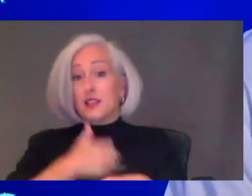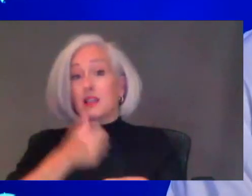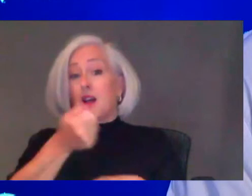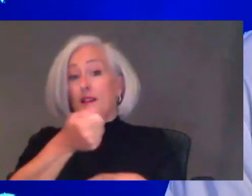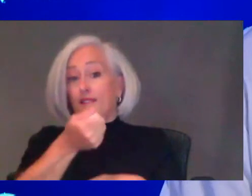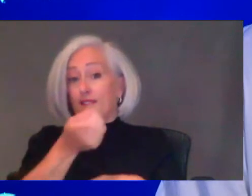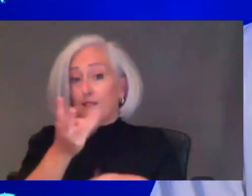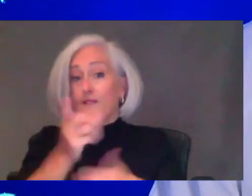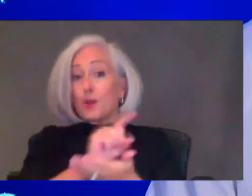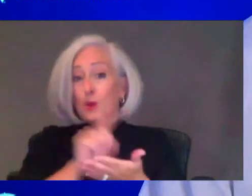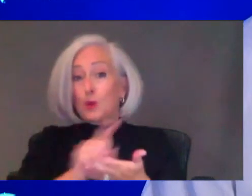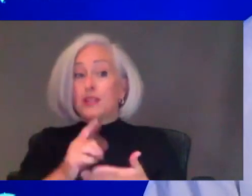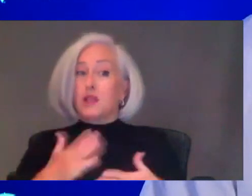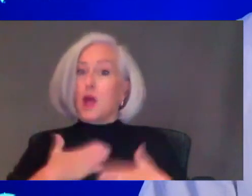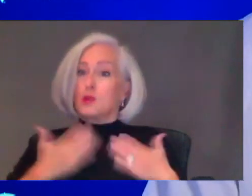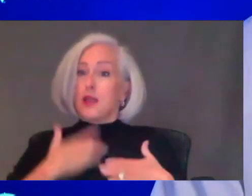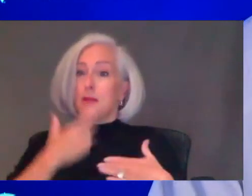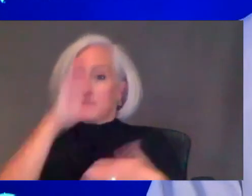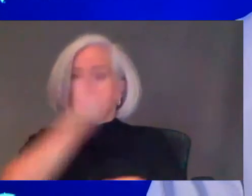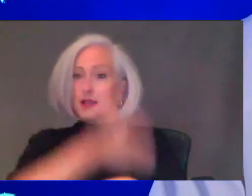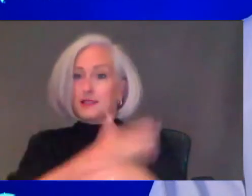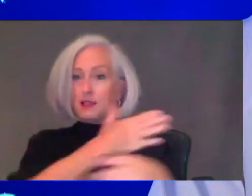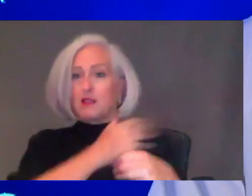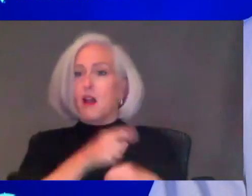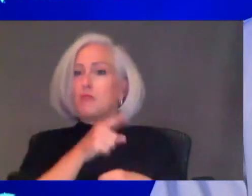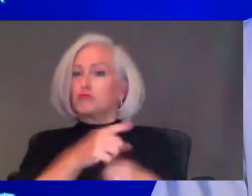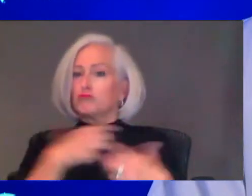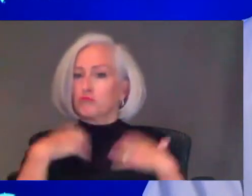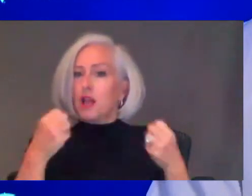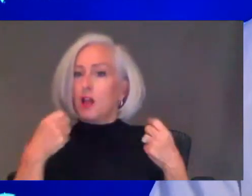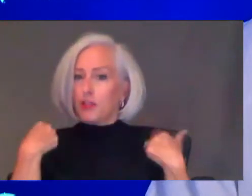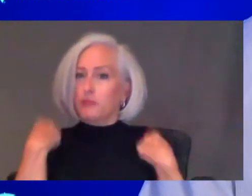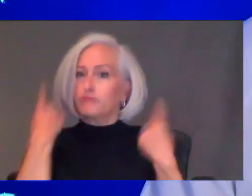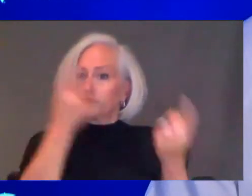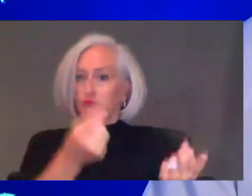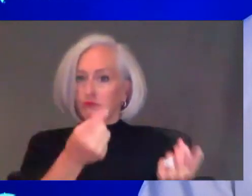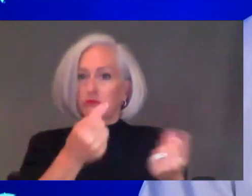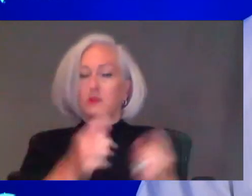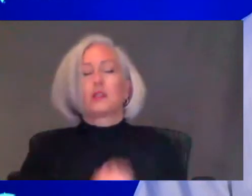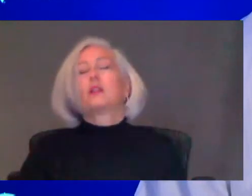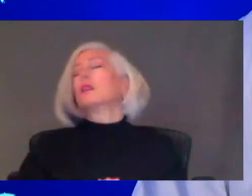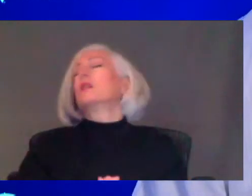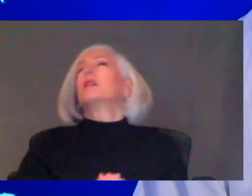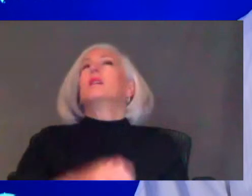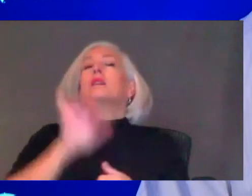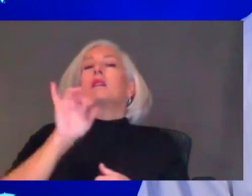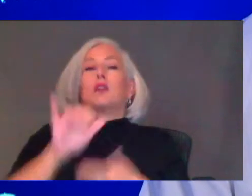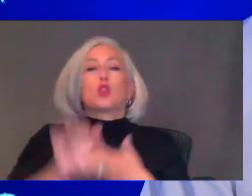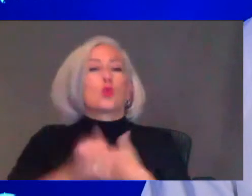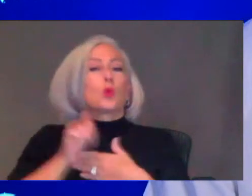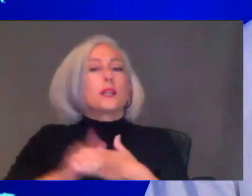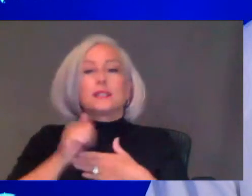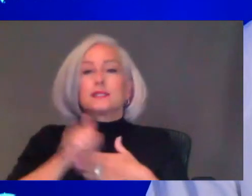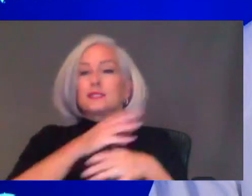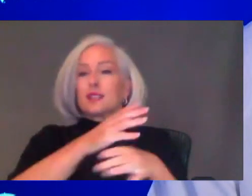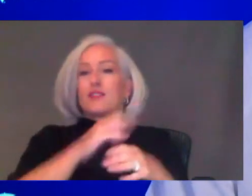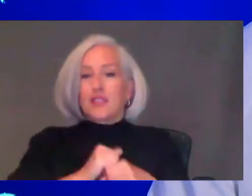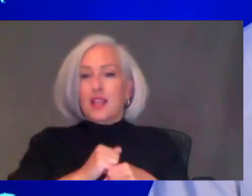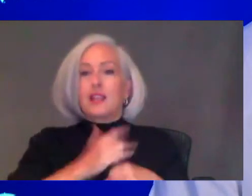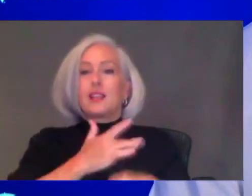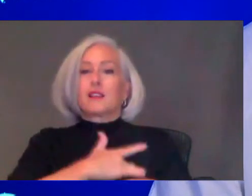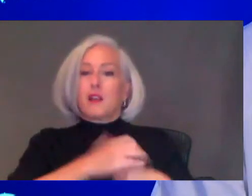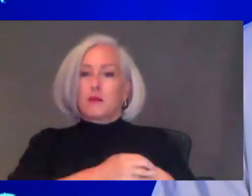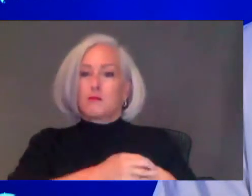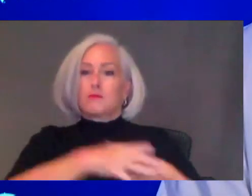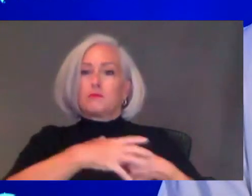Yeah, just one more. I saw, we reported yesterday that the DeSoto, Kansas School District has a program called